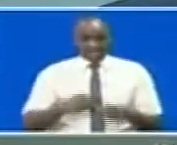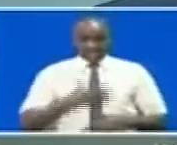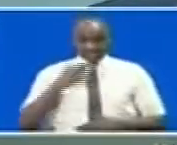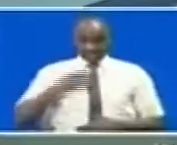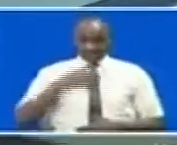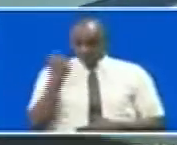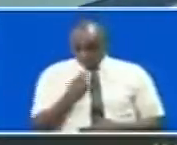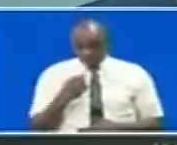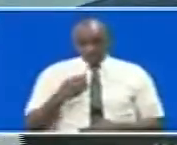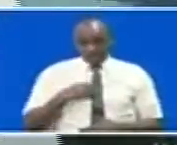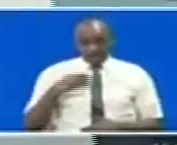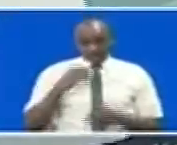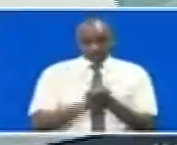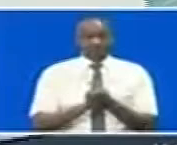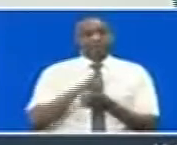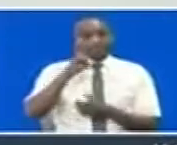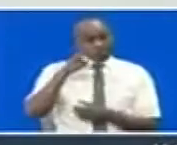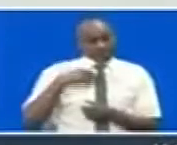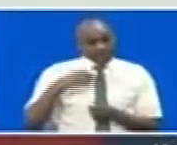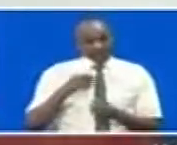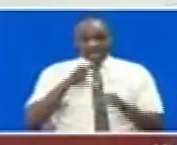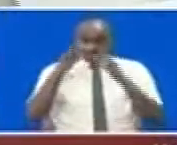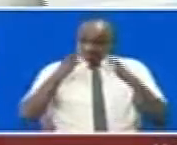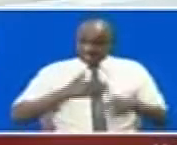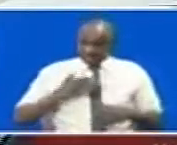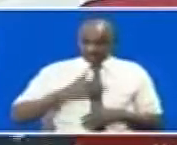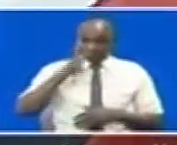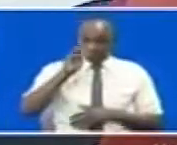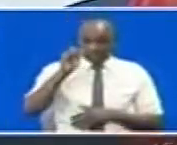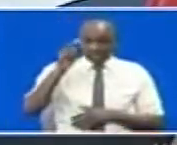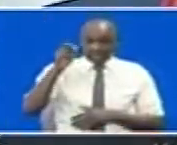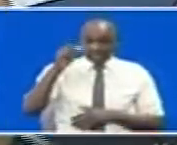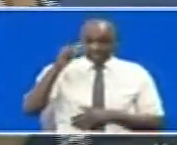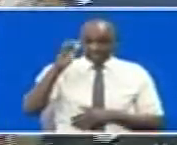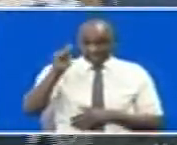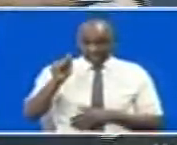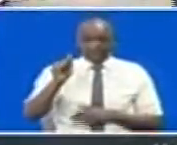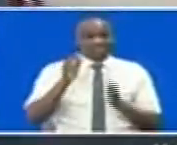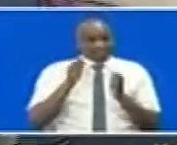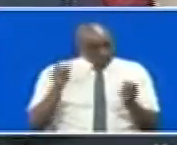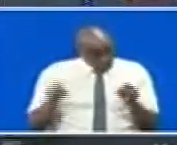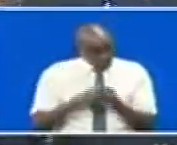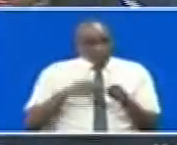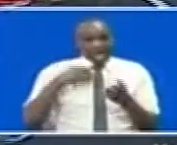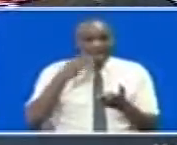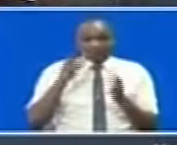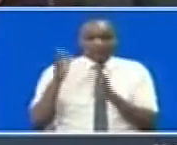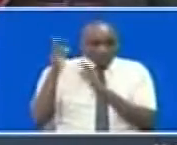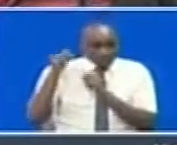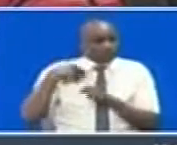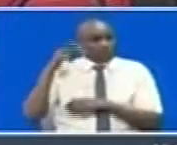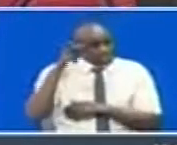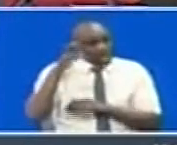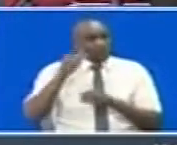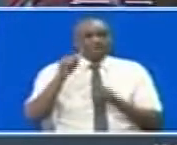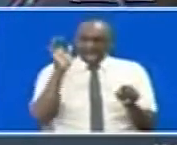tonight, we have Professor Michael Wainaina, who's our resident analyst here with us. And new to Checkpoint, but certainly someone we're hoping to hear